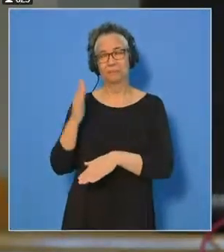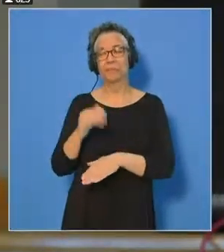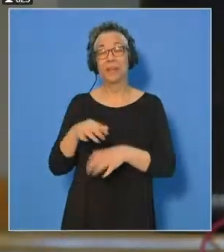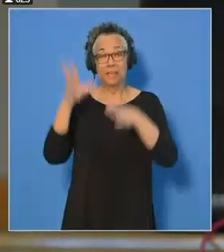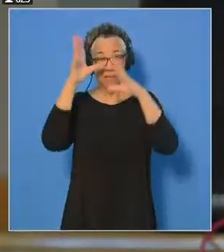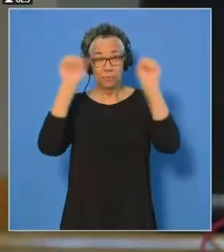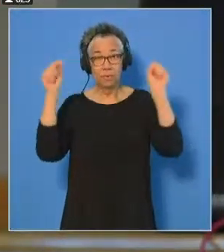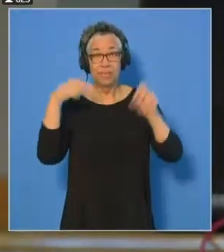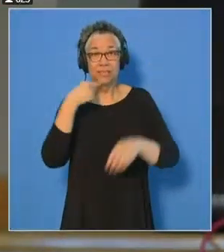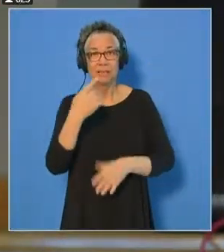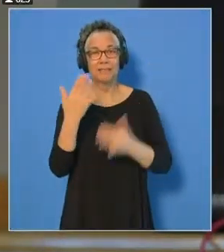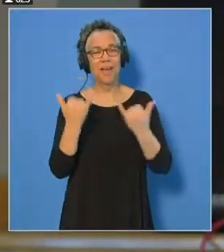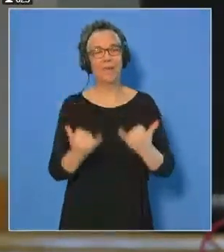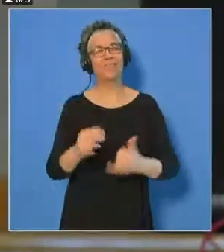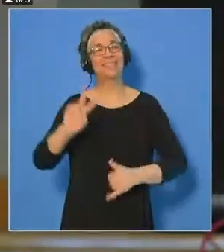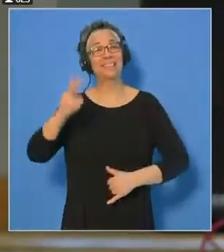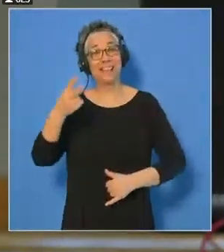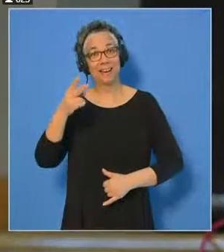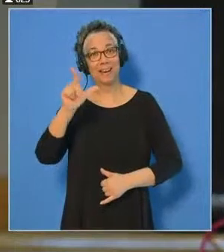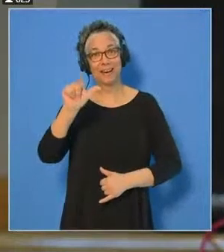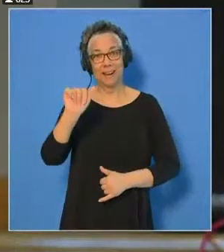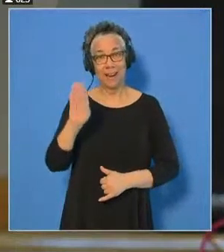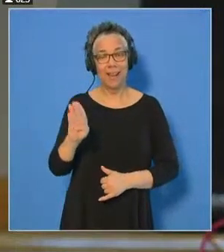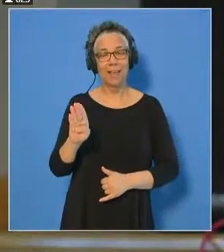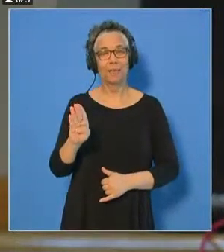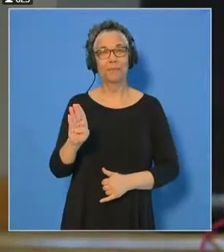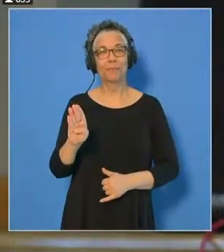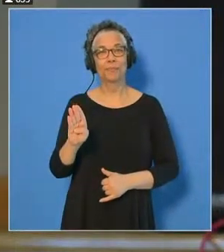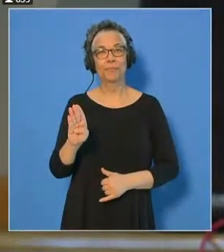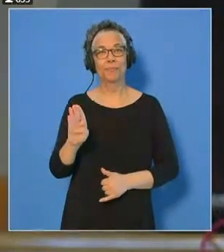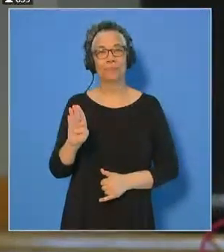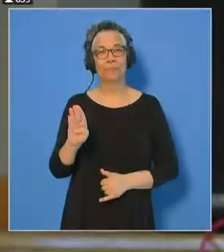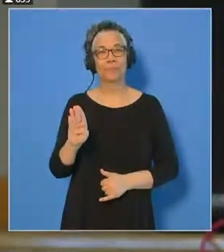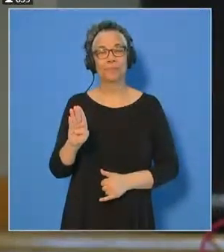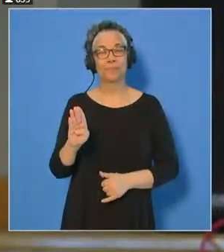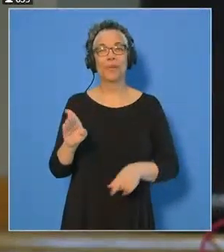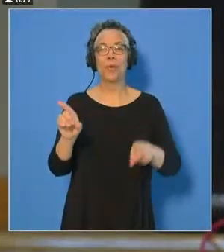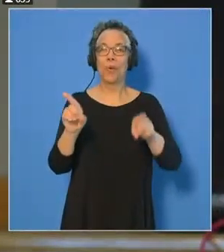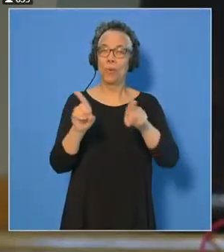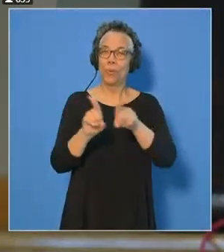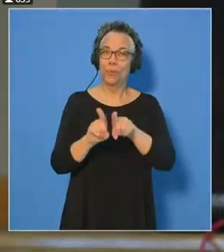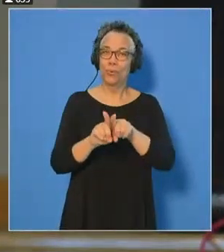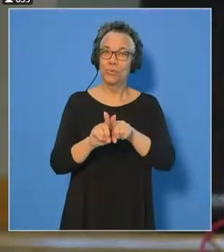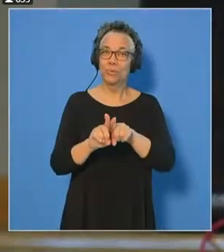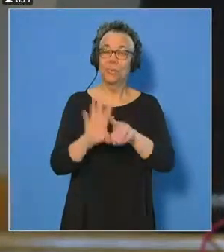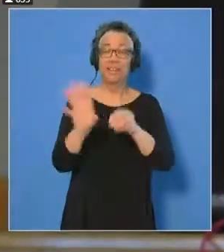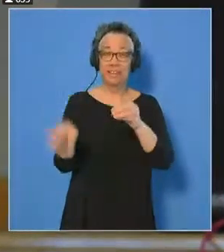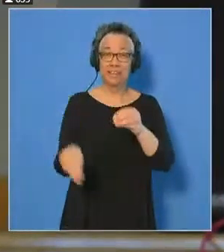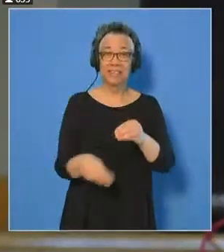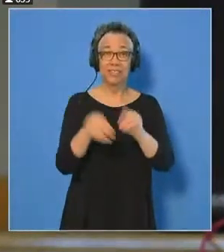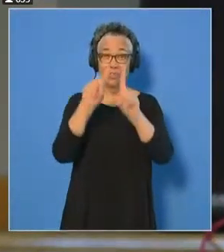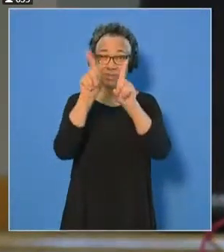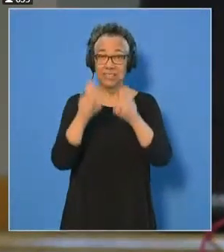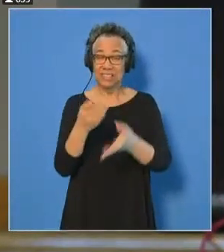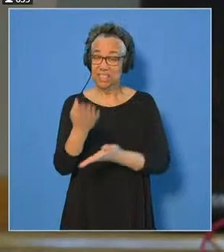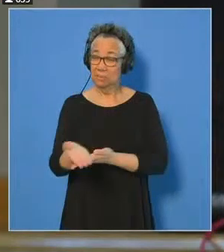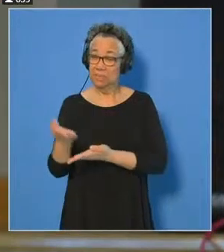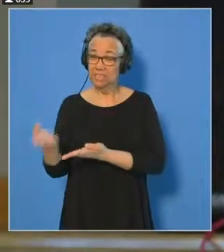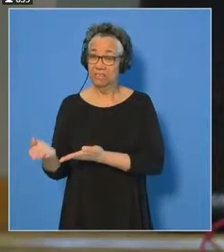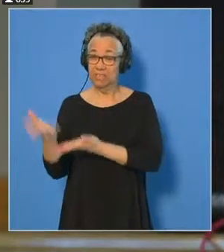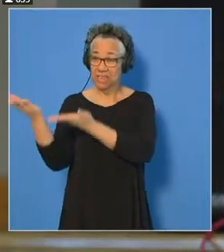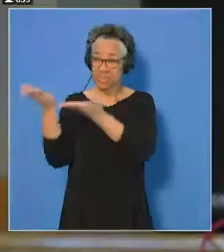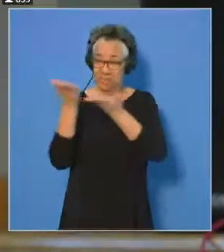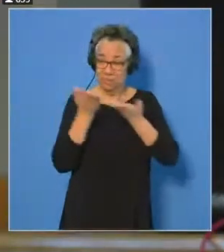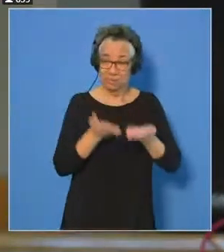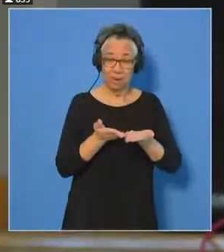now the second lab, as well as we have quite a number of testing materials and supplies that have